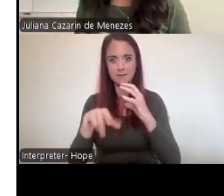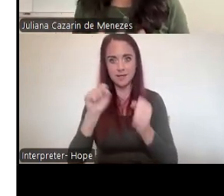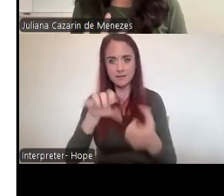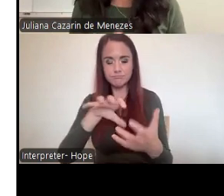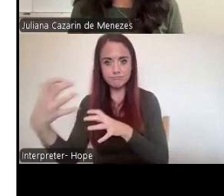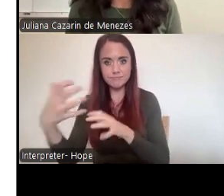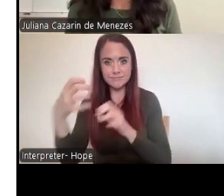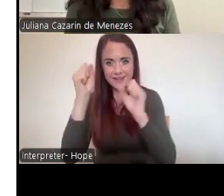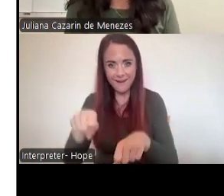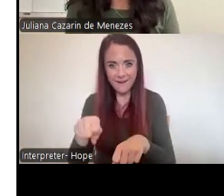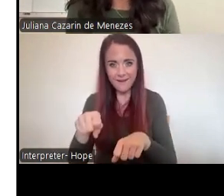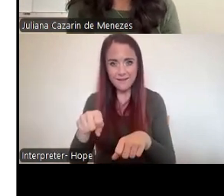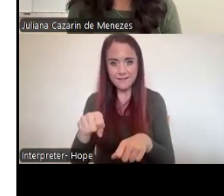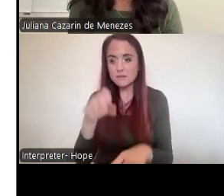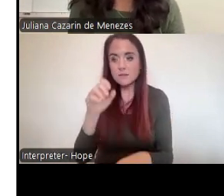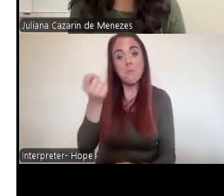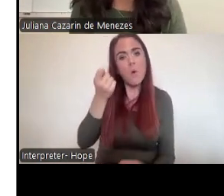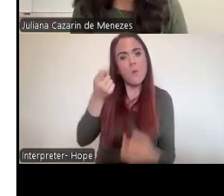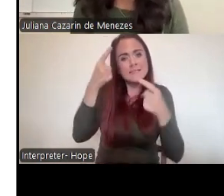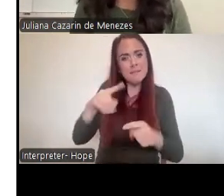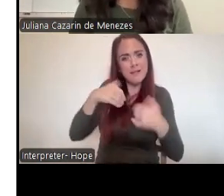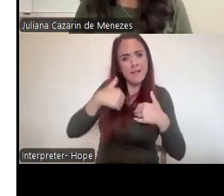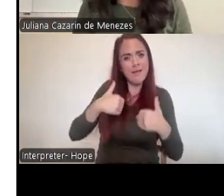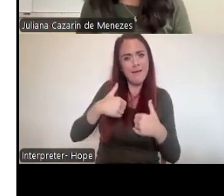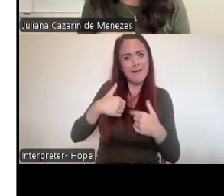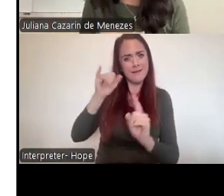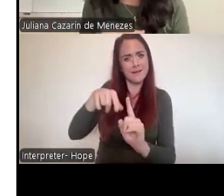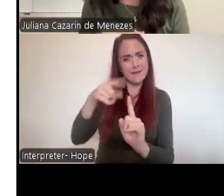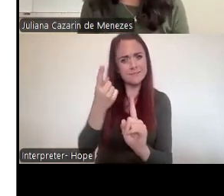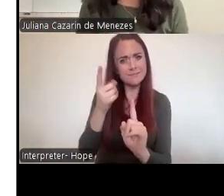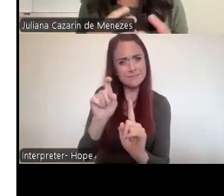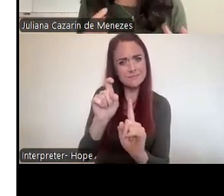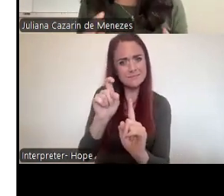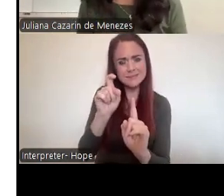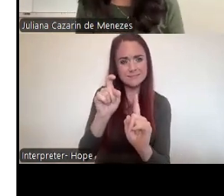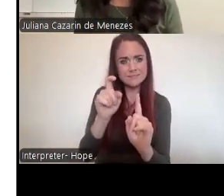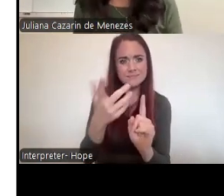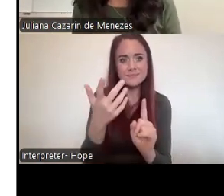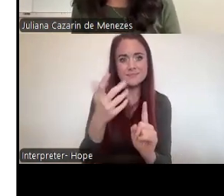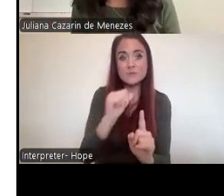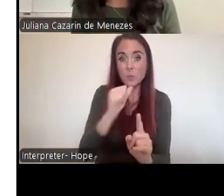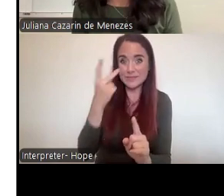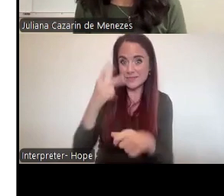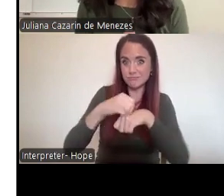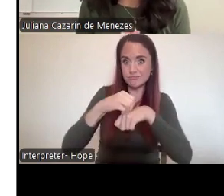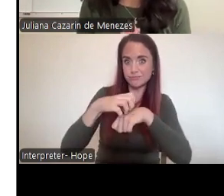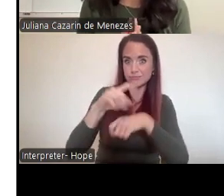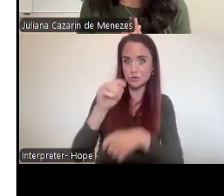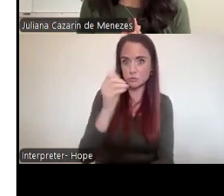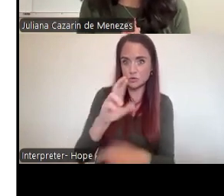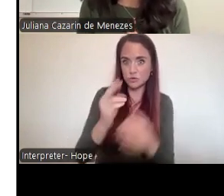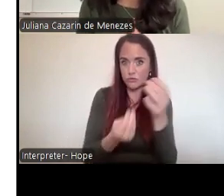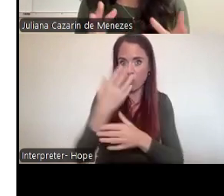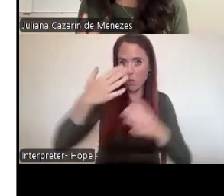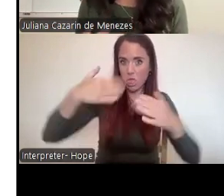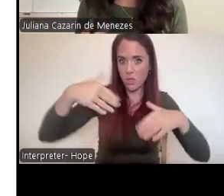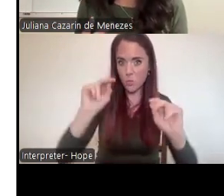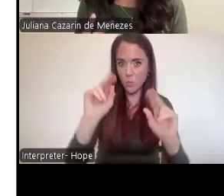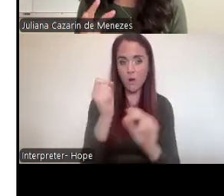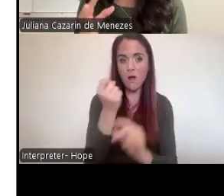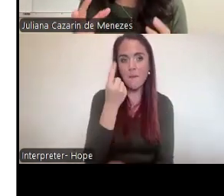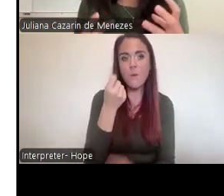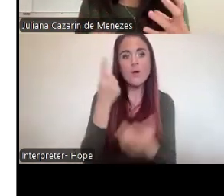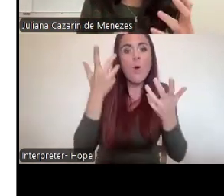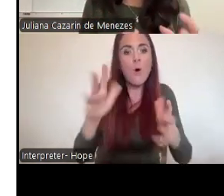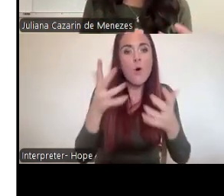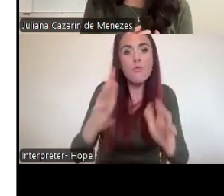is happening in the lung in this time frame? As I mentioned, we still don't see tumor formation yet, but